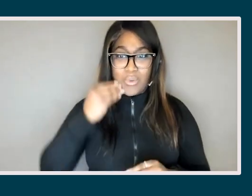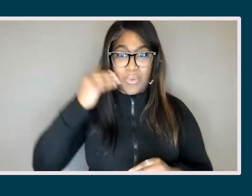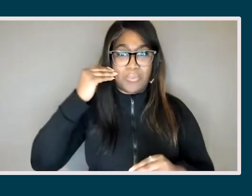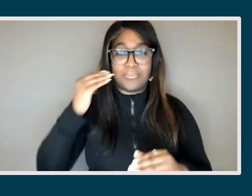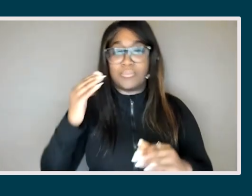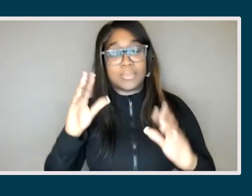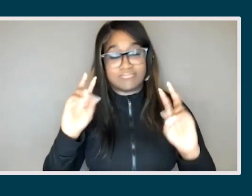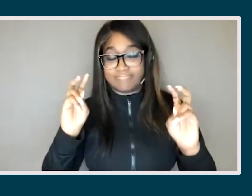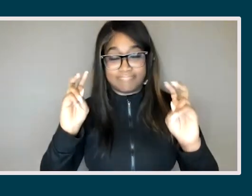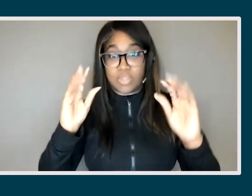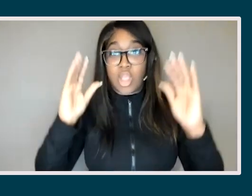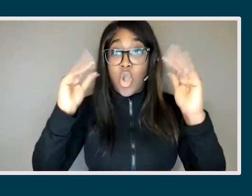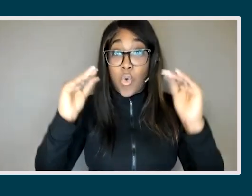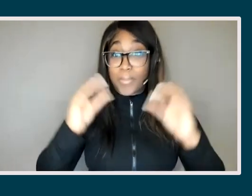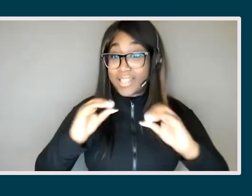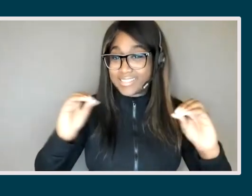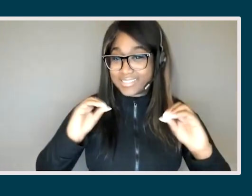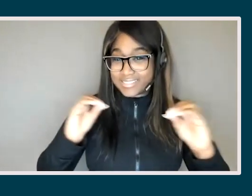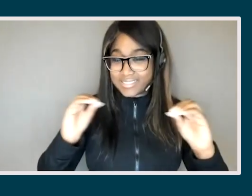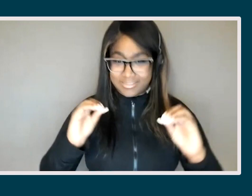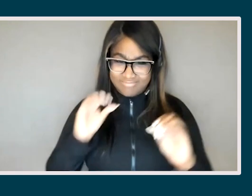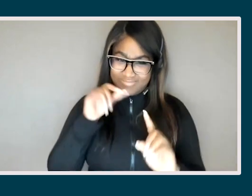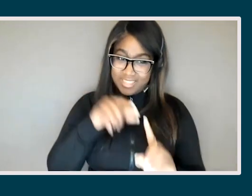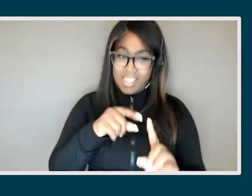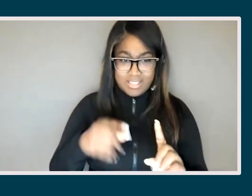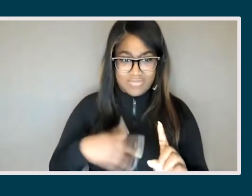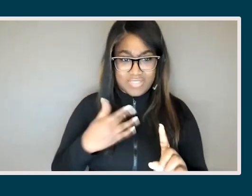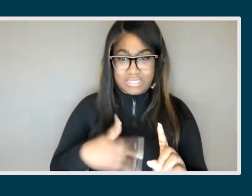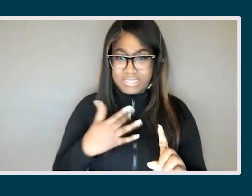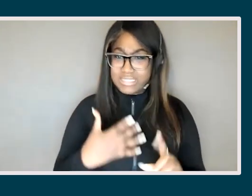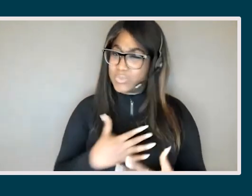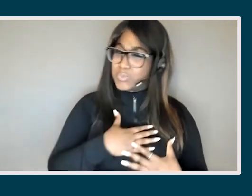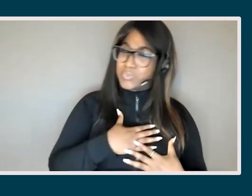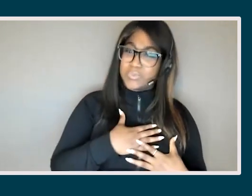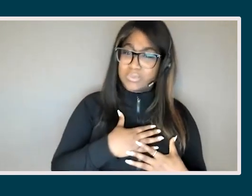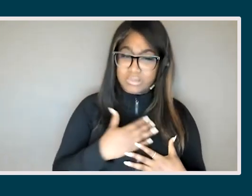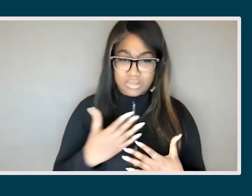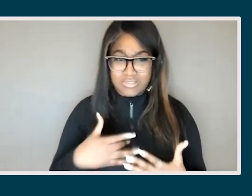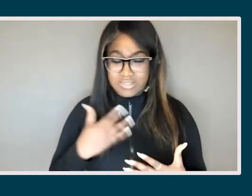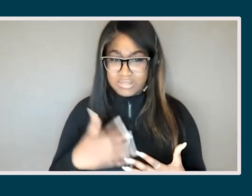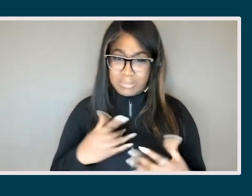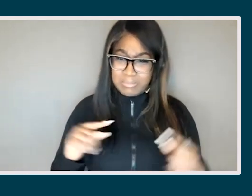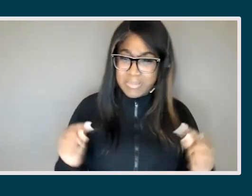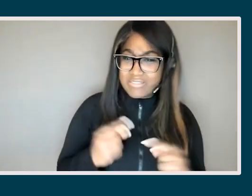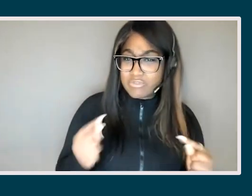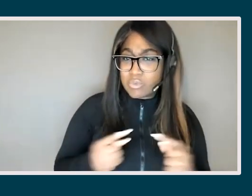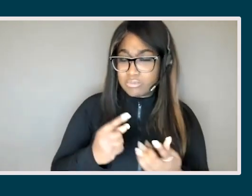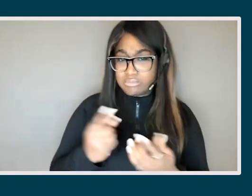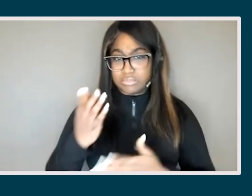at the news and how painful that could be some days. But doing this work,